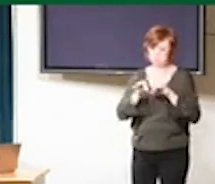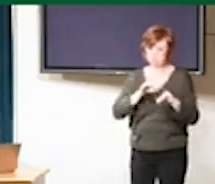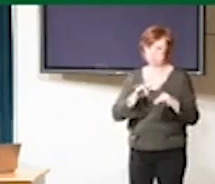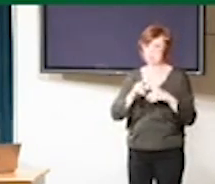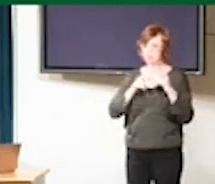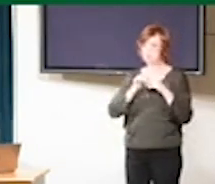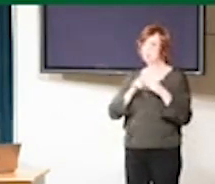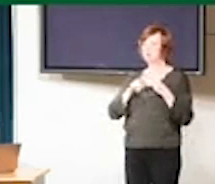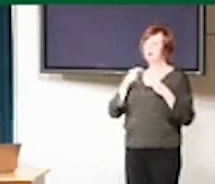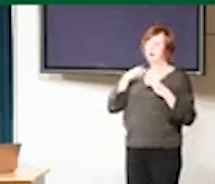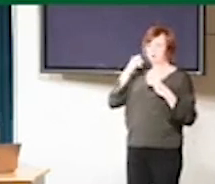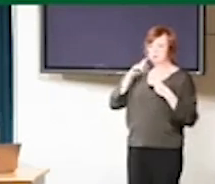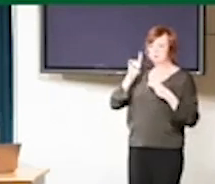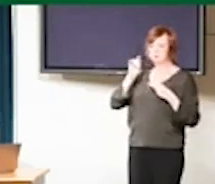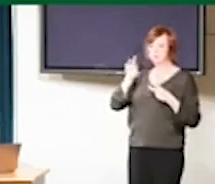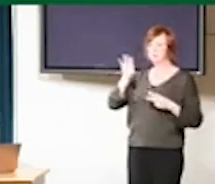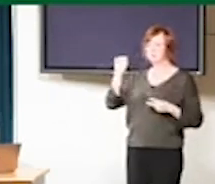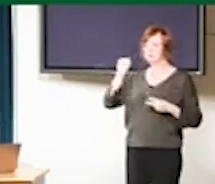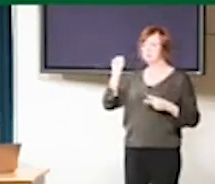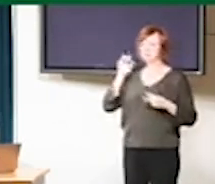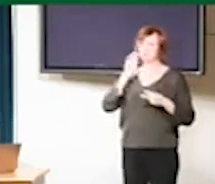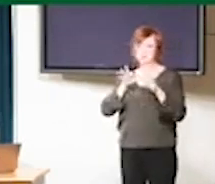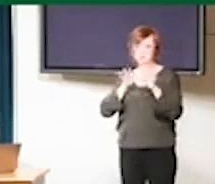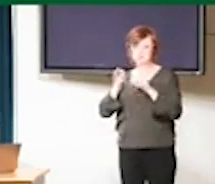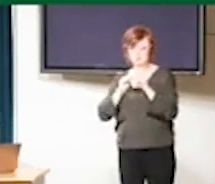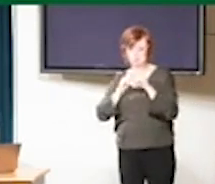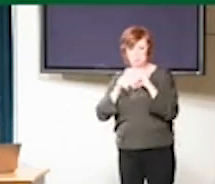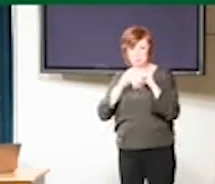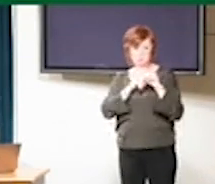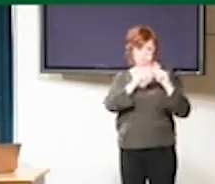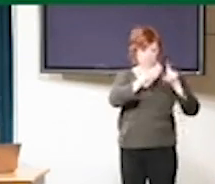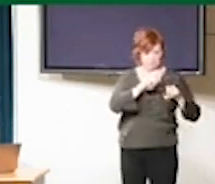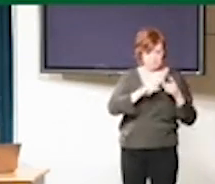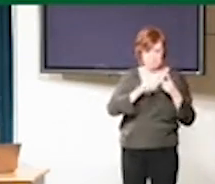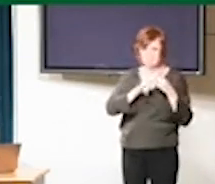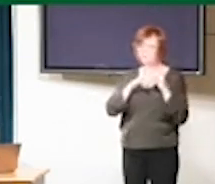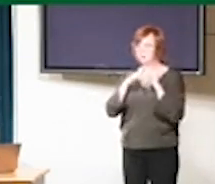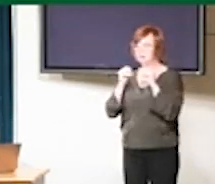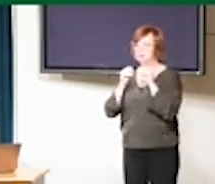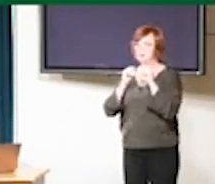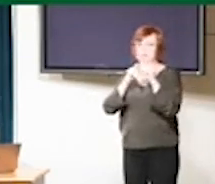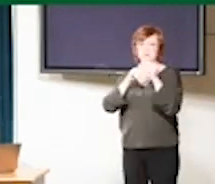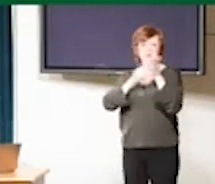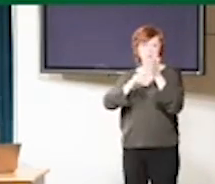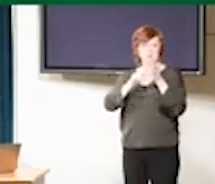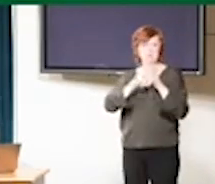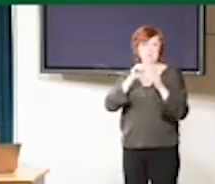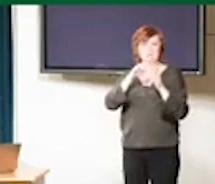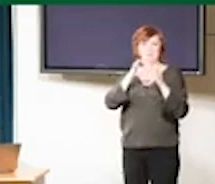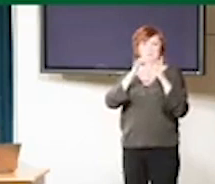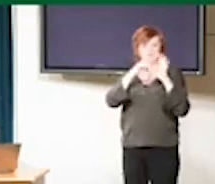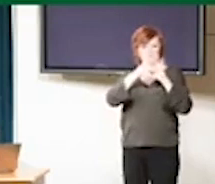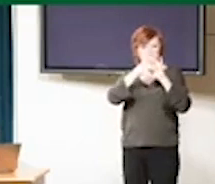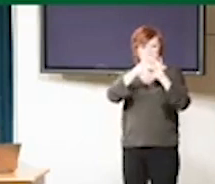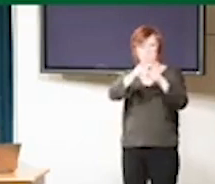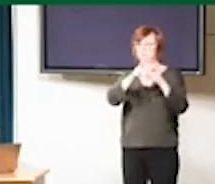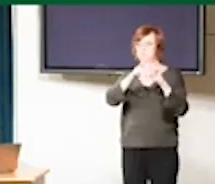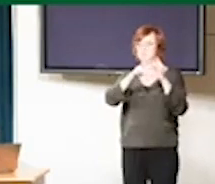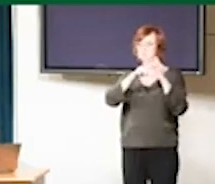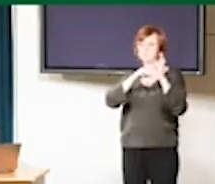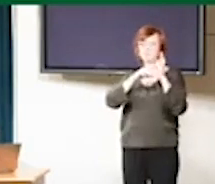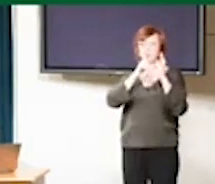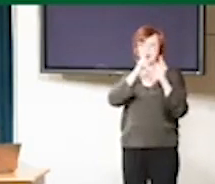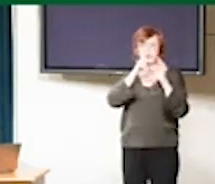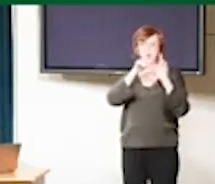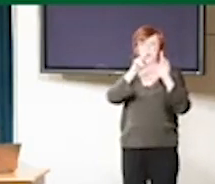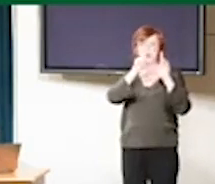testing and contact tracing specifically in a few moments. Just before I turn it over to Dr. Shahab, I would say